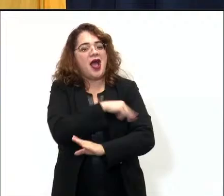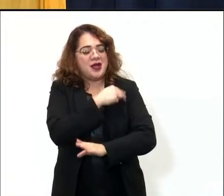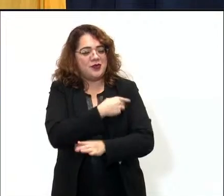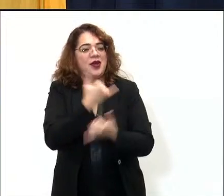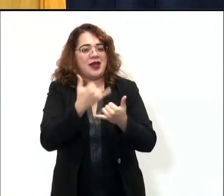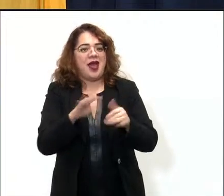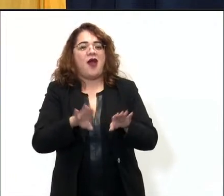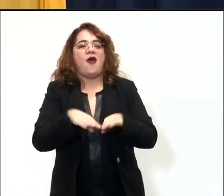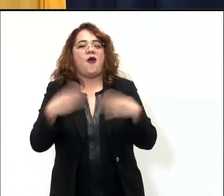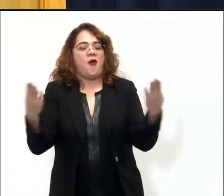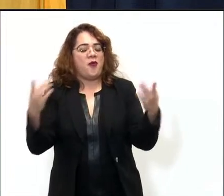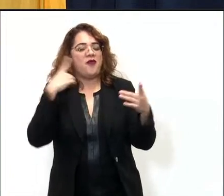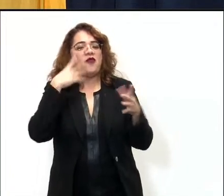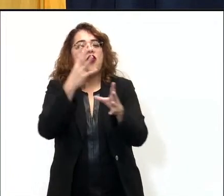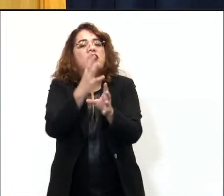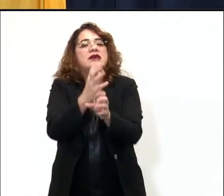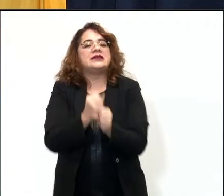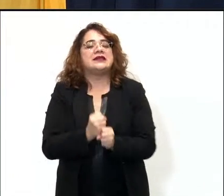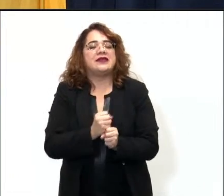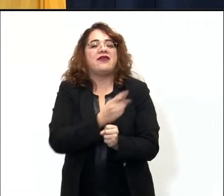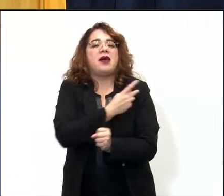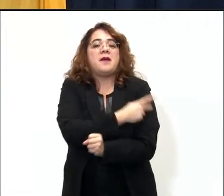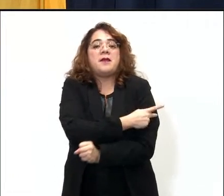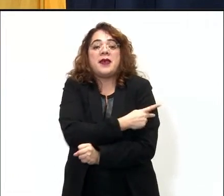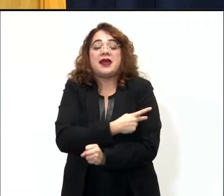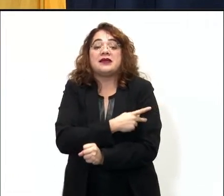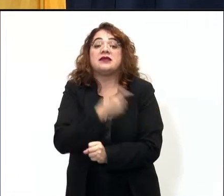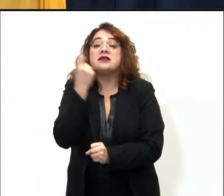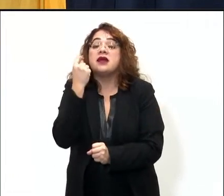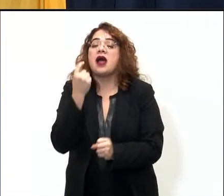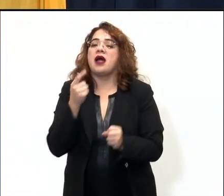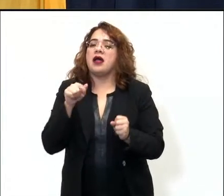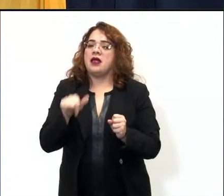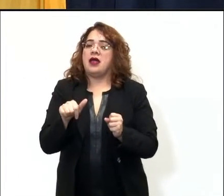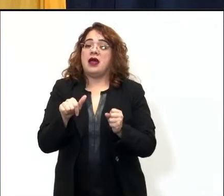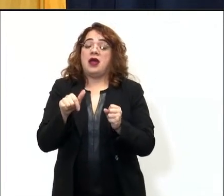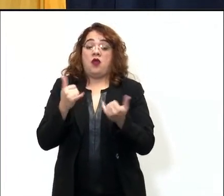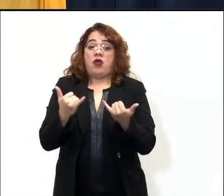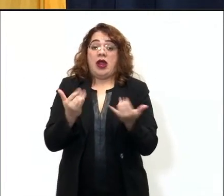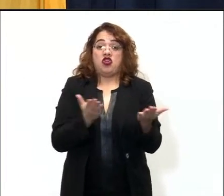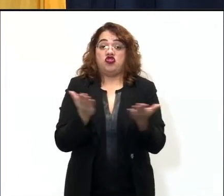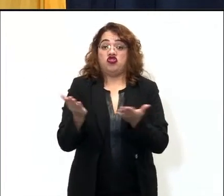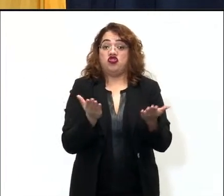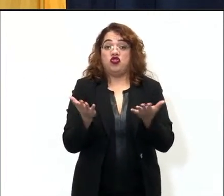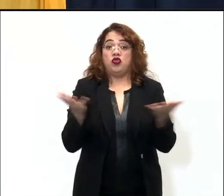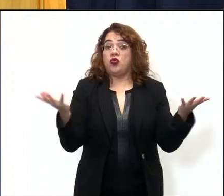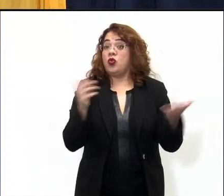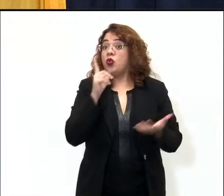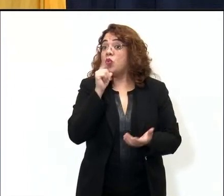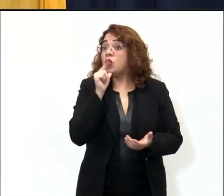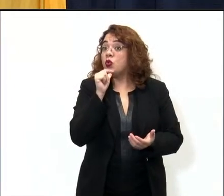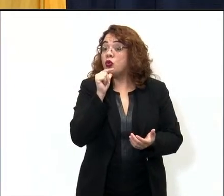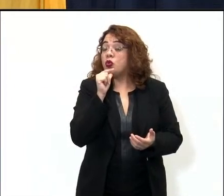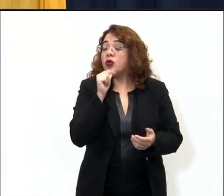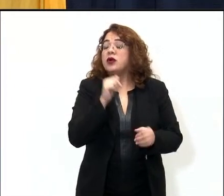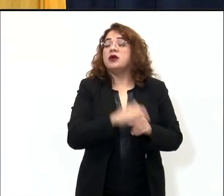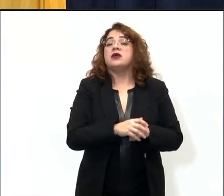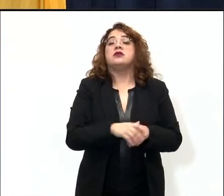patients and will continue to receive patients in the days and weeks ahead. This hospital right now is essentially a